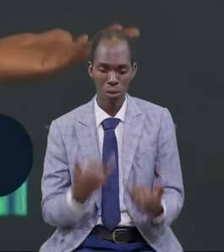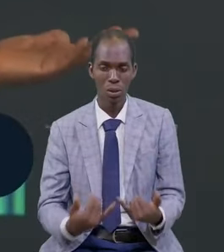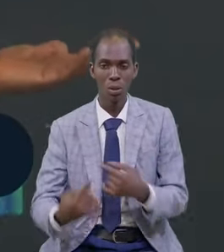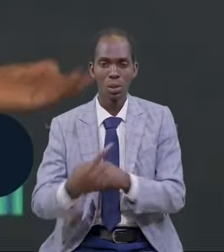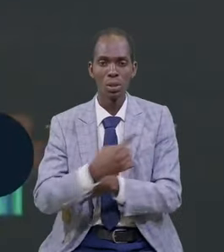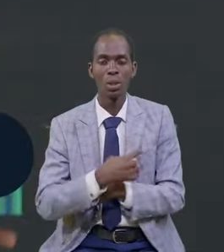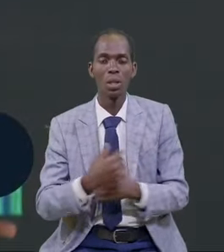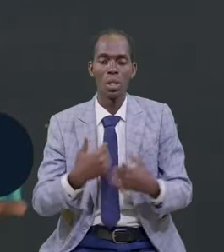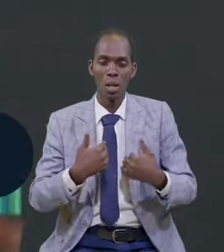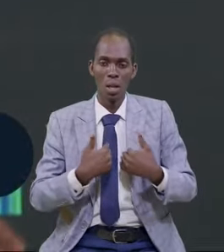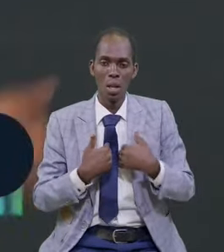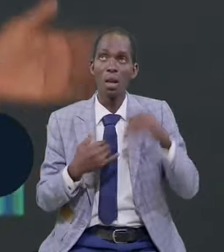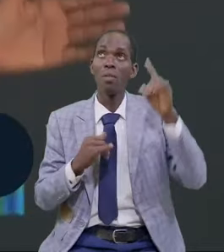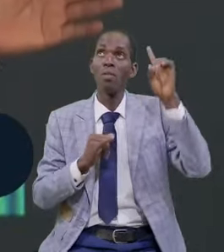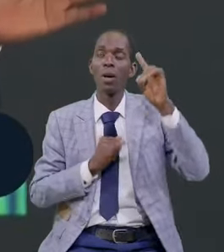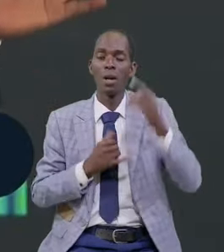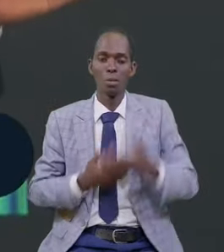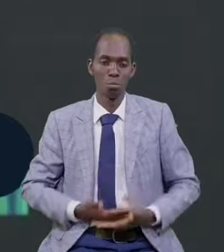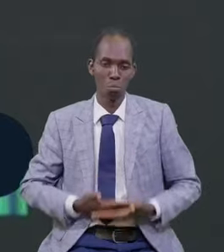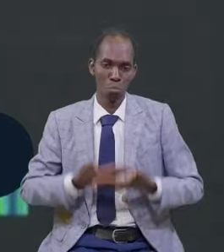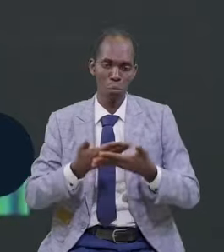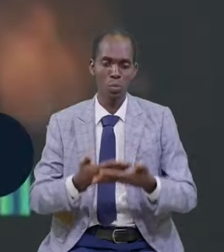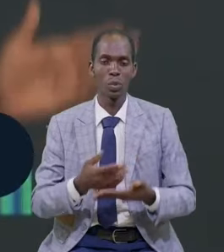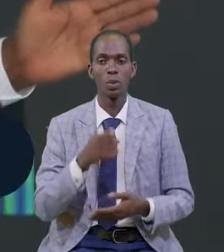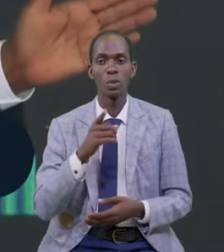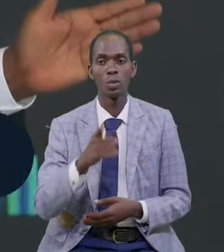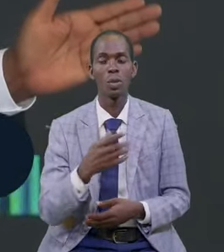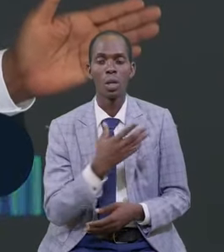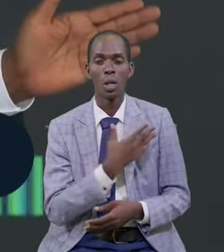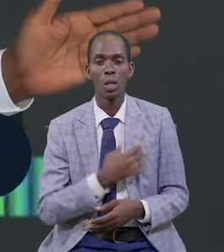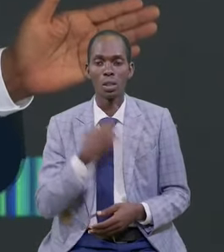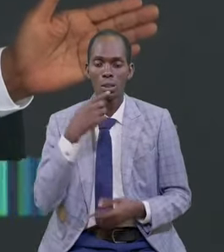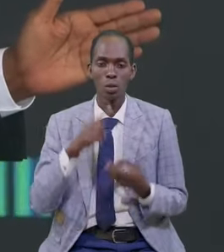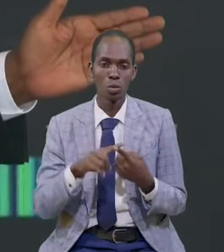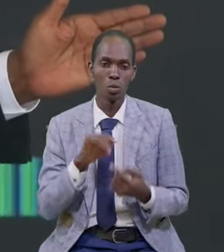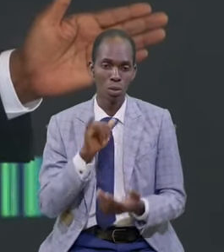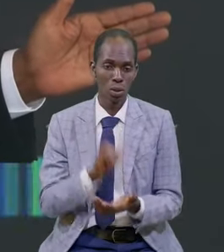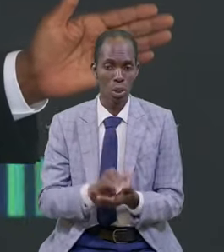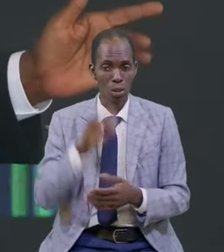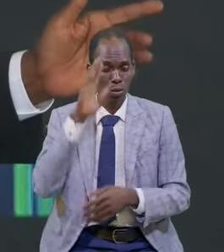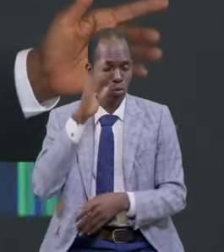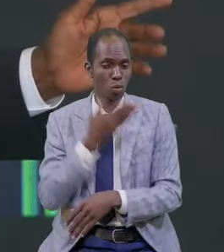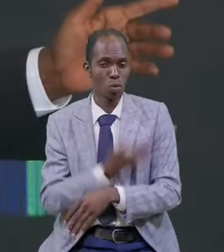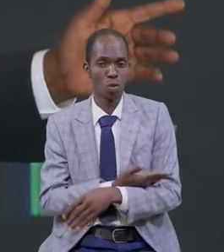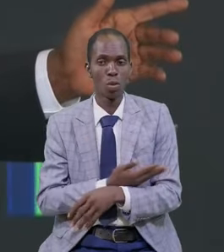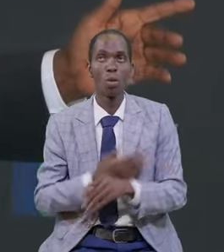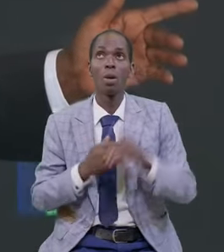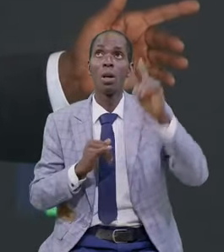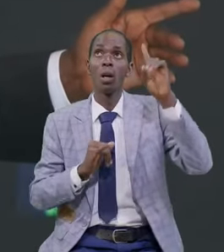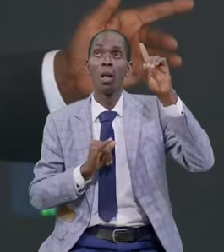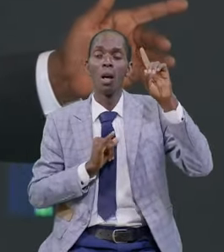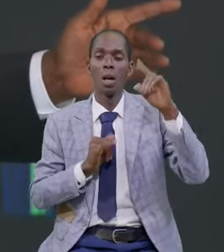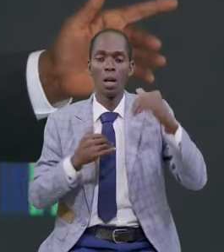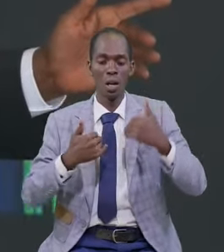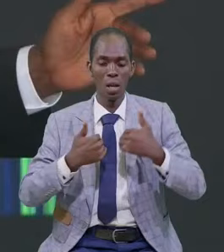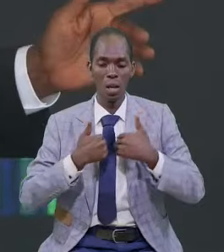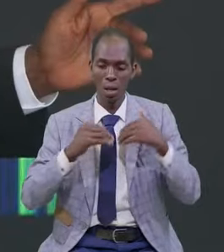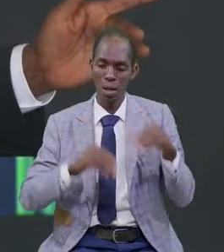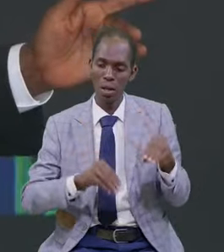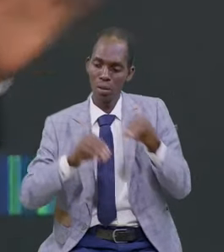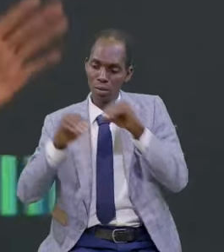and he say of that son I have said my king the son